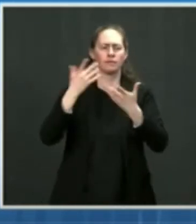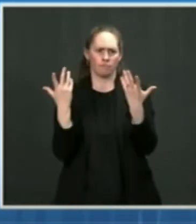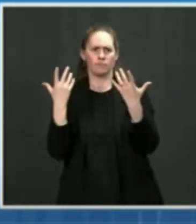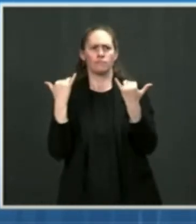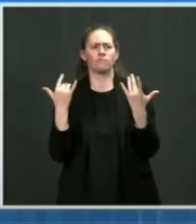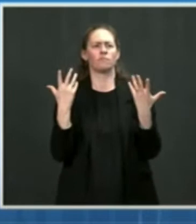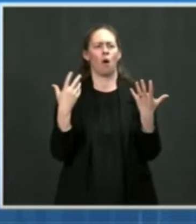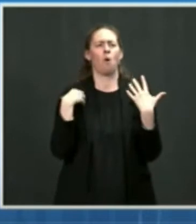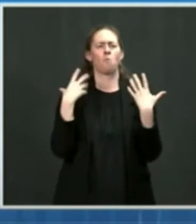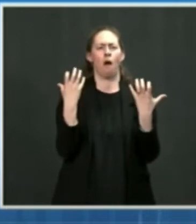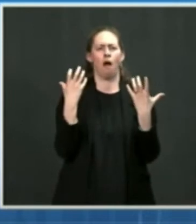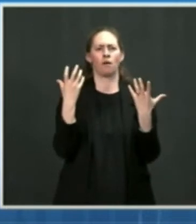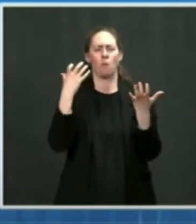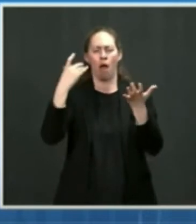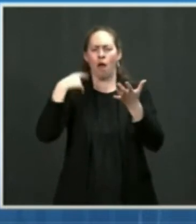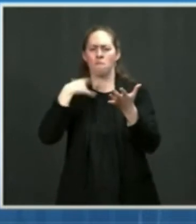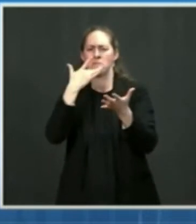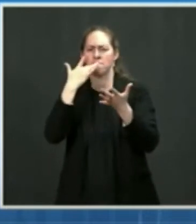cover that as well.